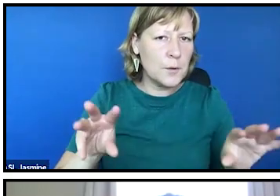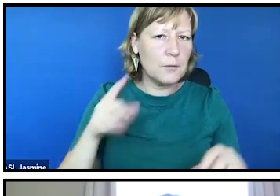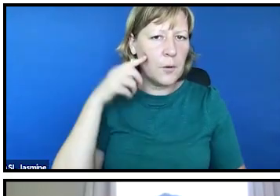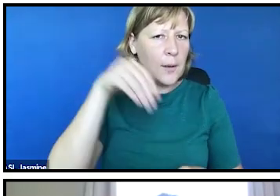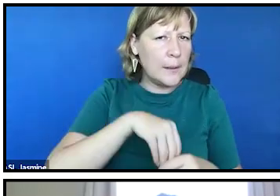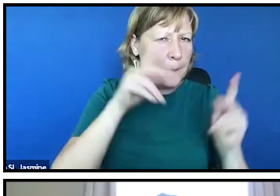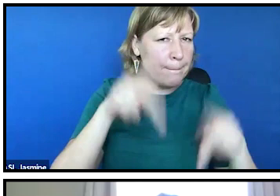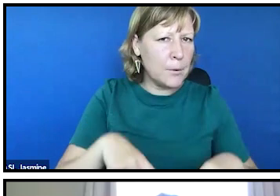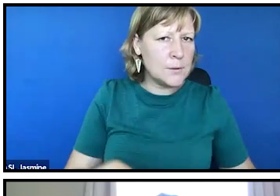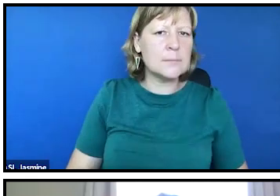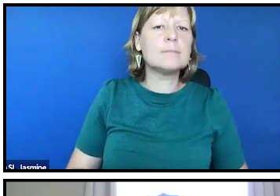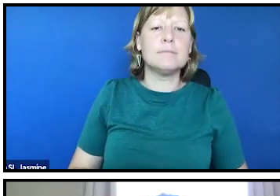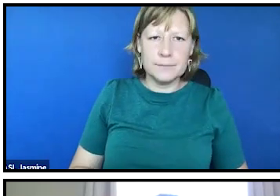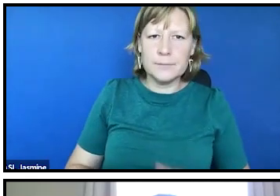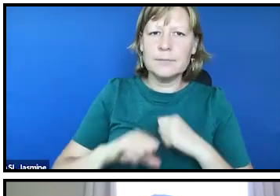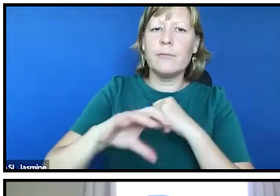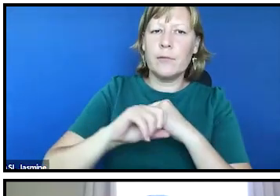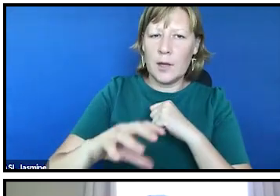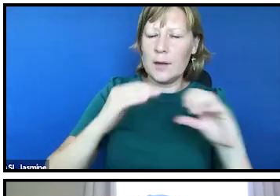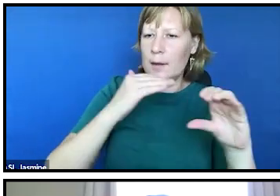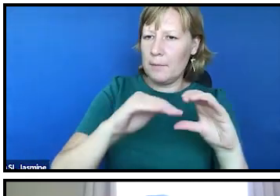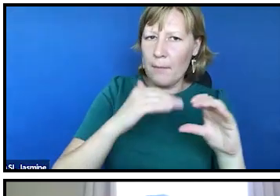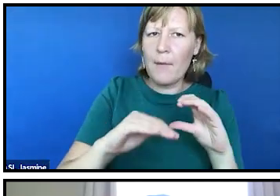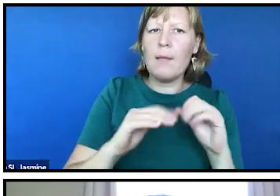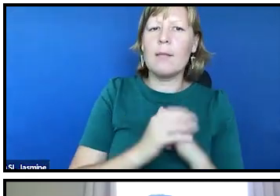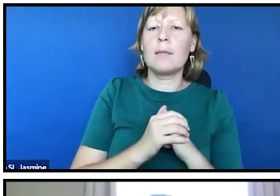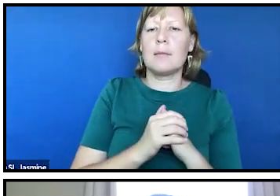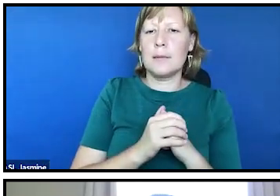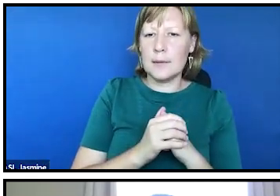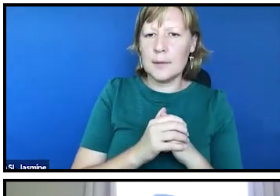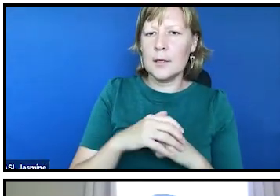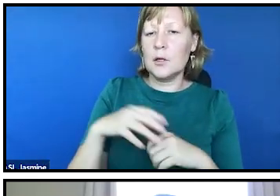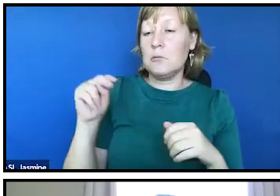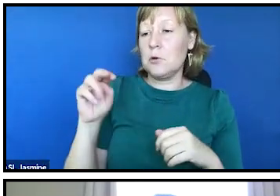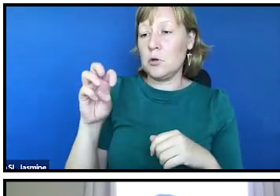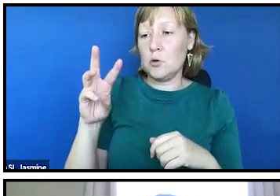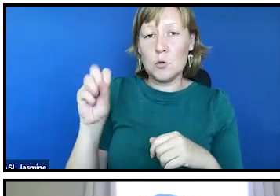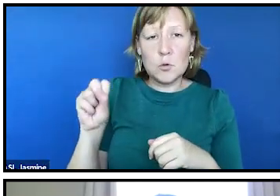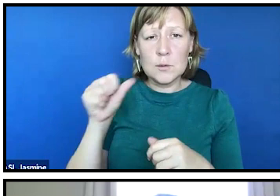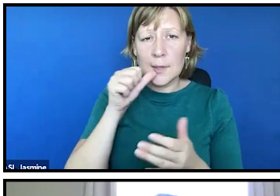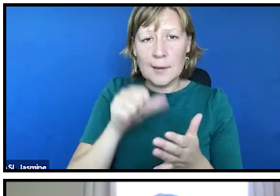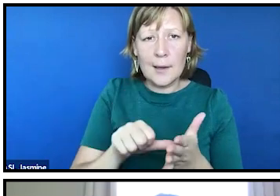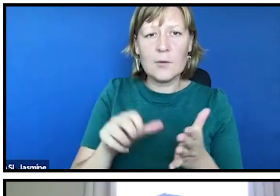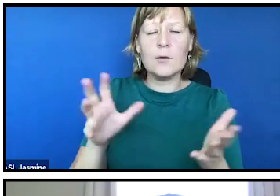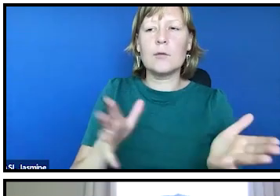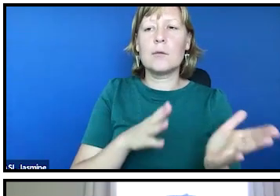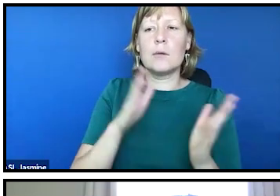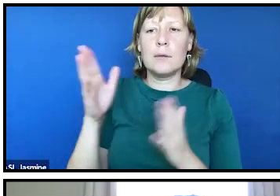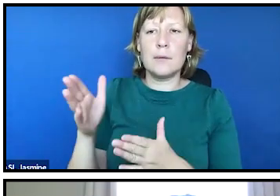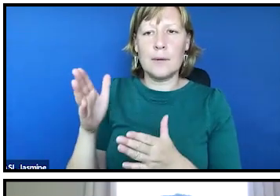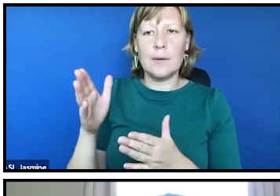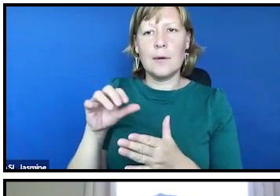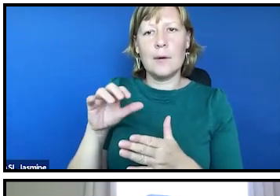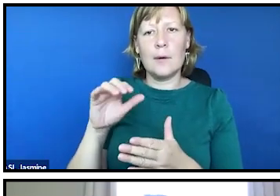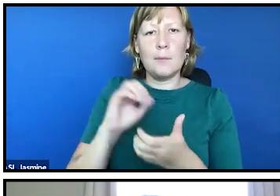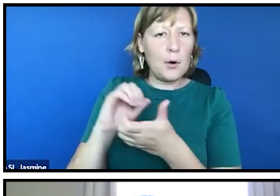The flyers will be distributed by email. We'll get it out in the newsletter, and to some of our partners, like